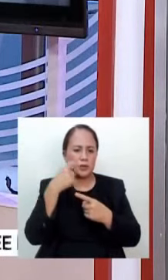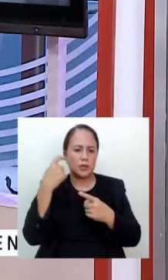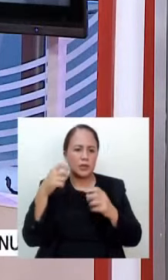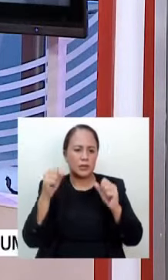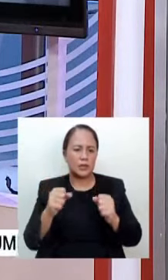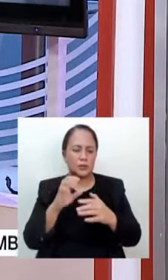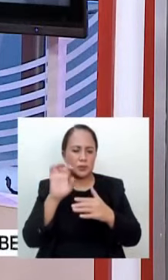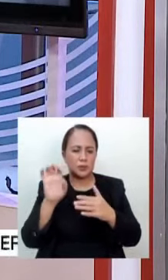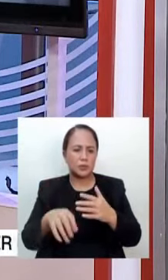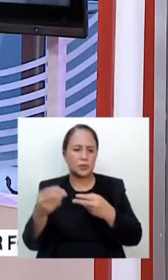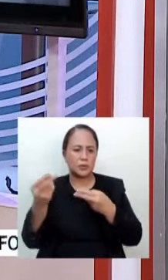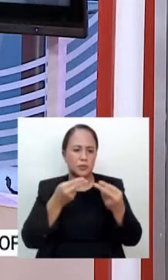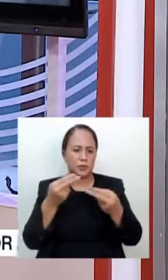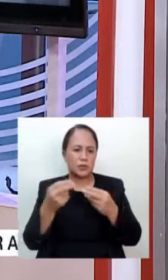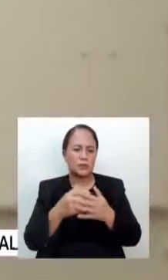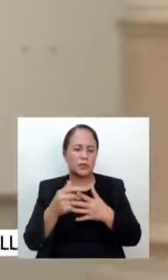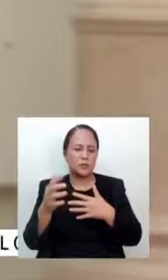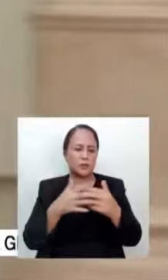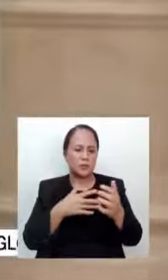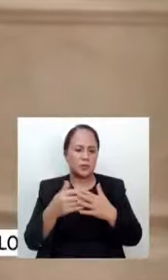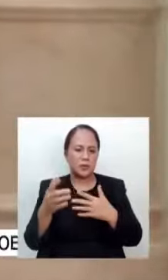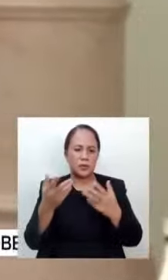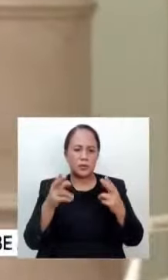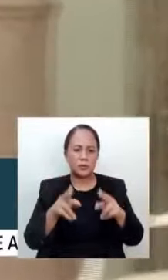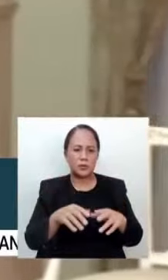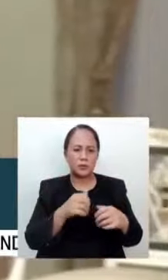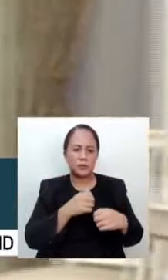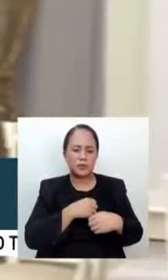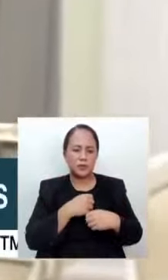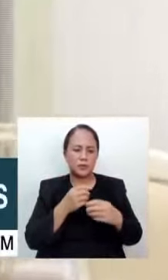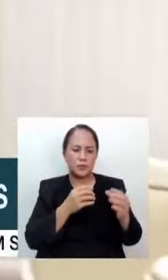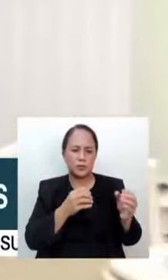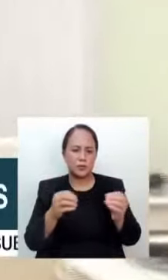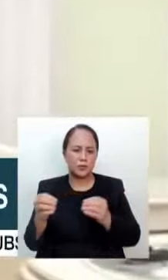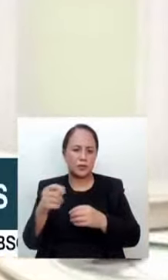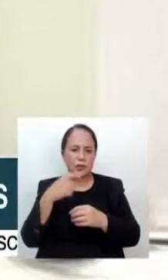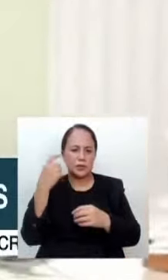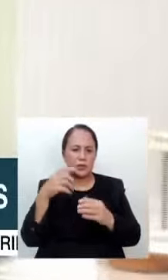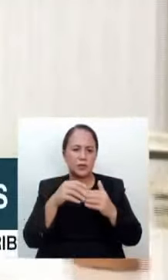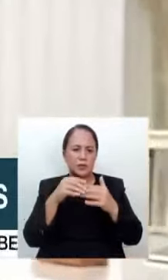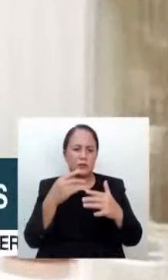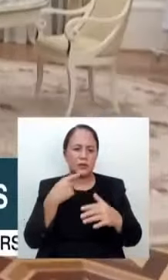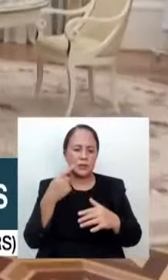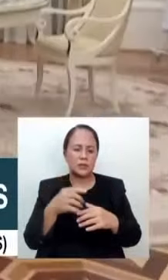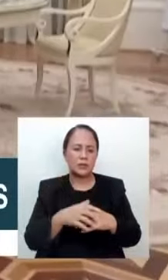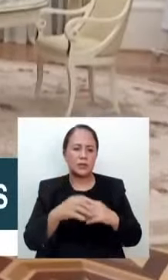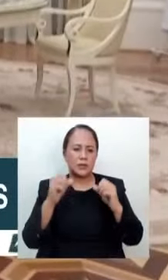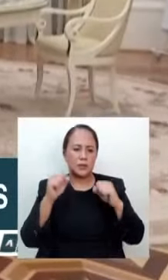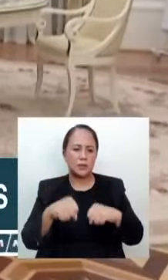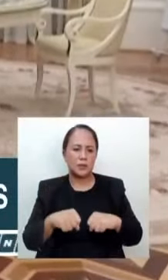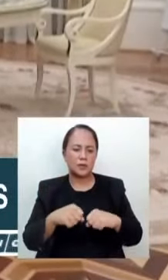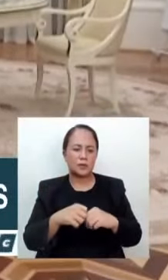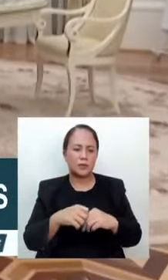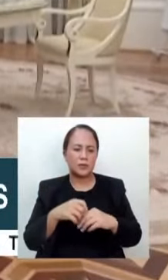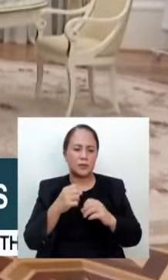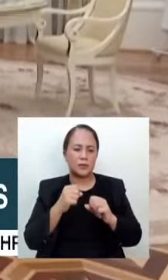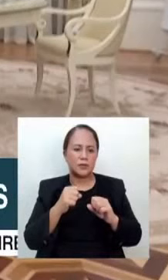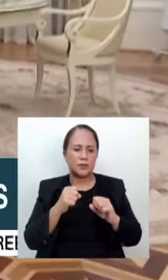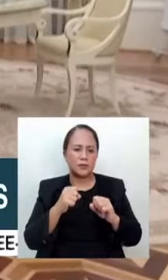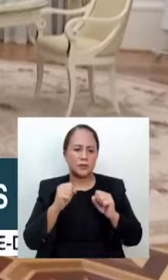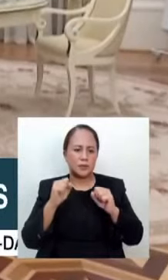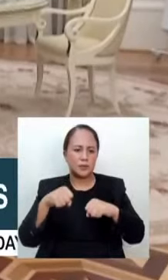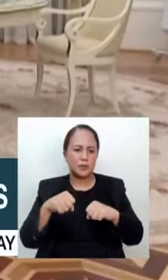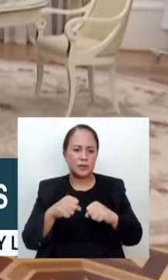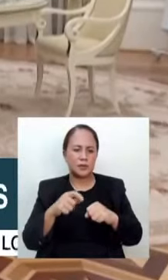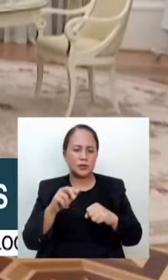through negotiations. Despite the ongoing military operation, the Russian leader says an agreement via the diplomatic track remains